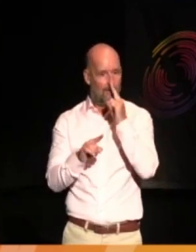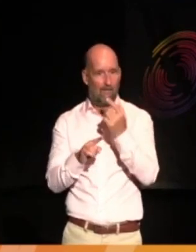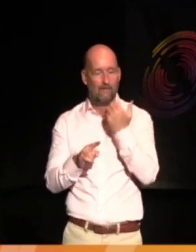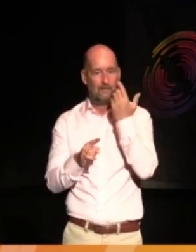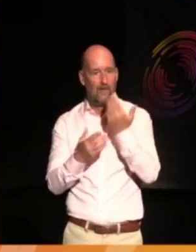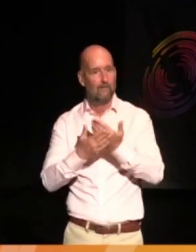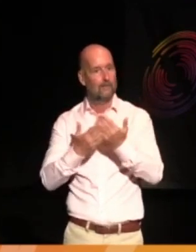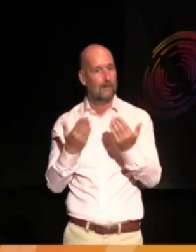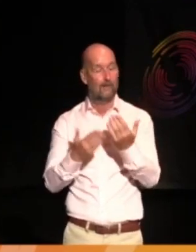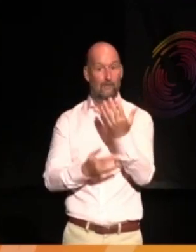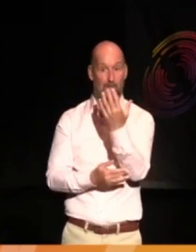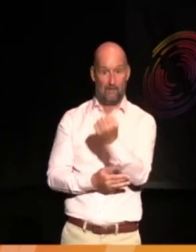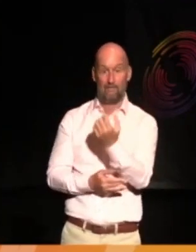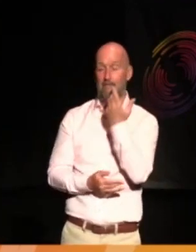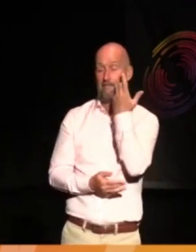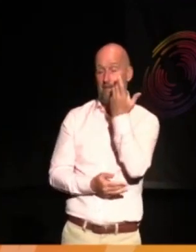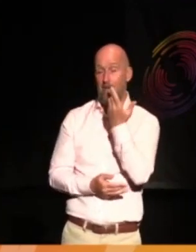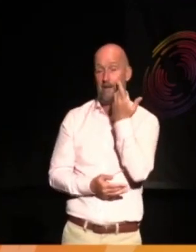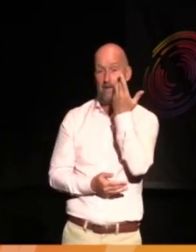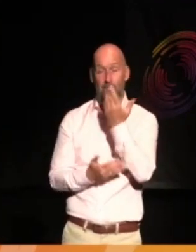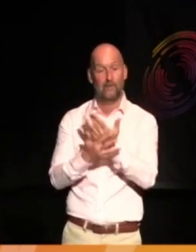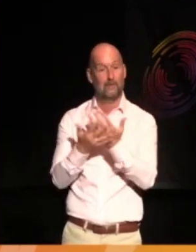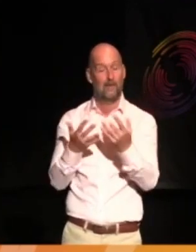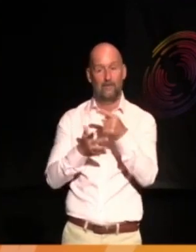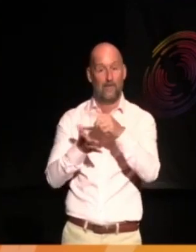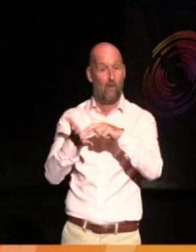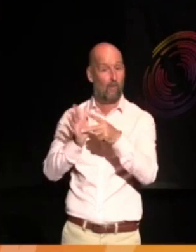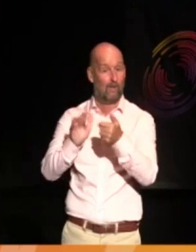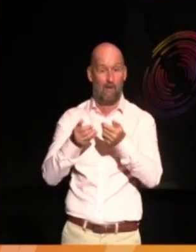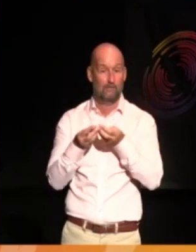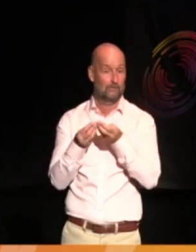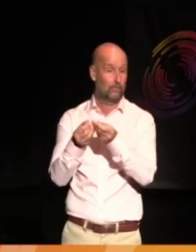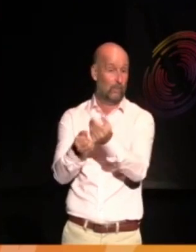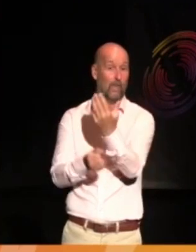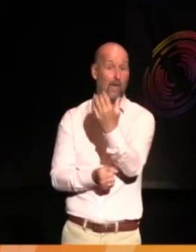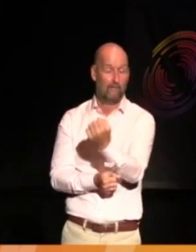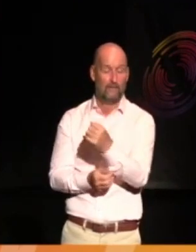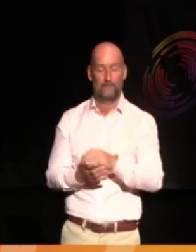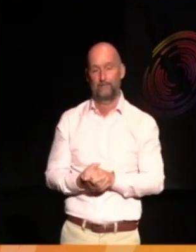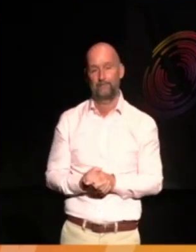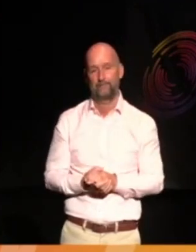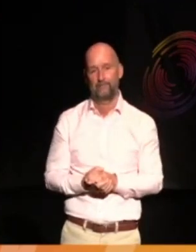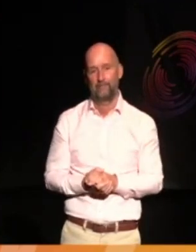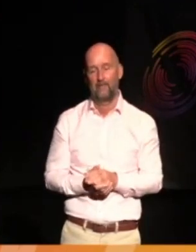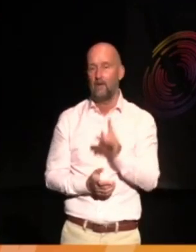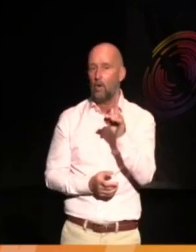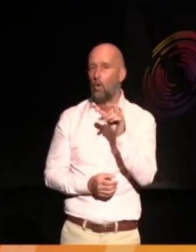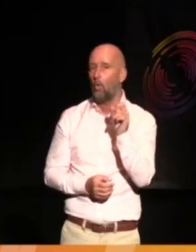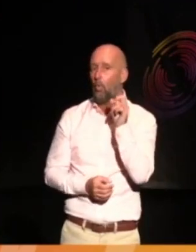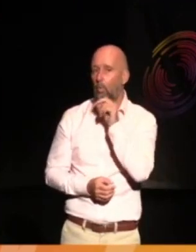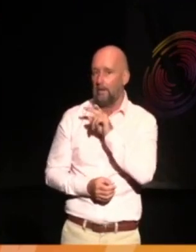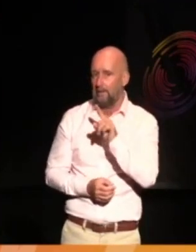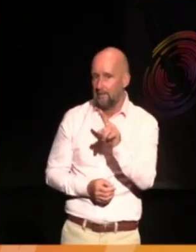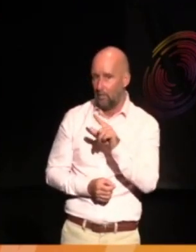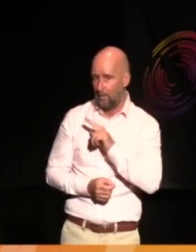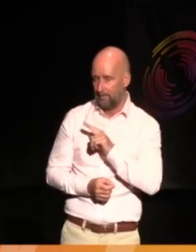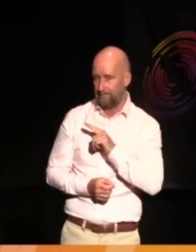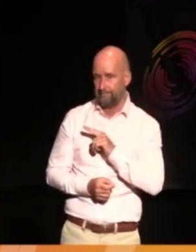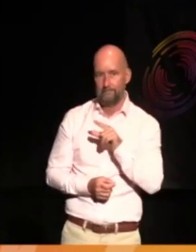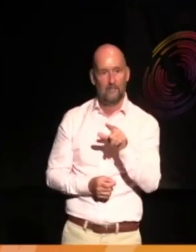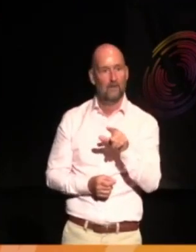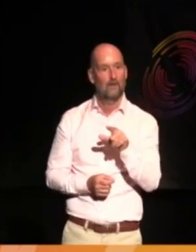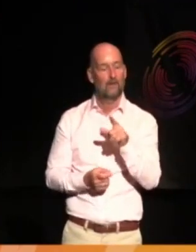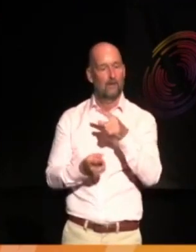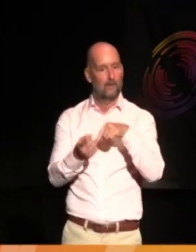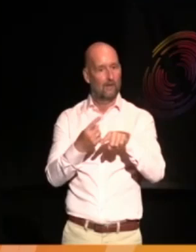of course they are doing it in a very organized way. And there's a kind of there's a weirdness of a kind of, you know, a